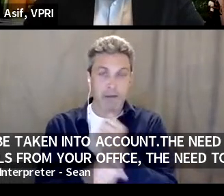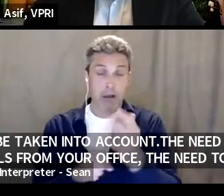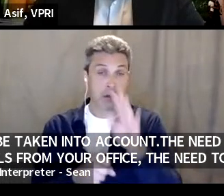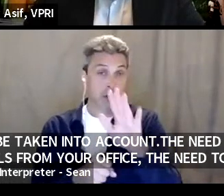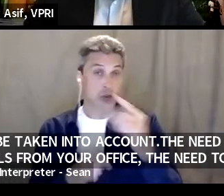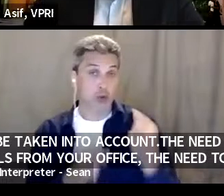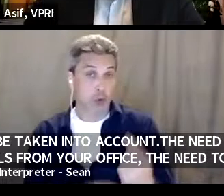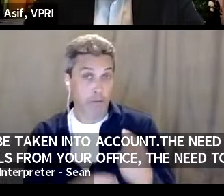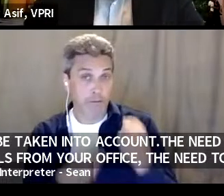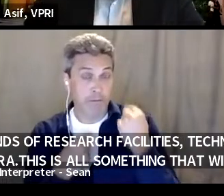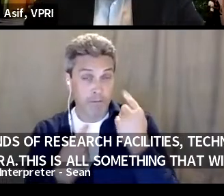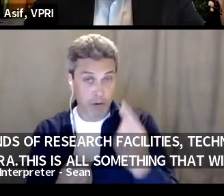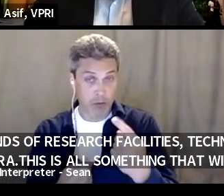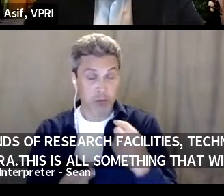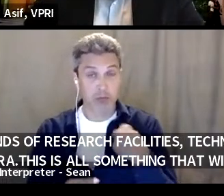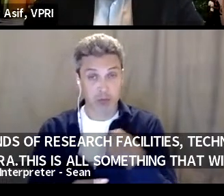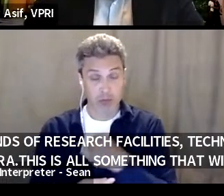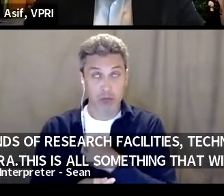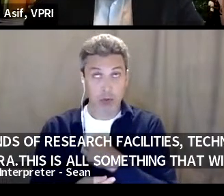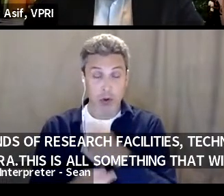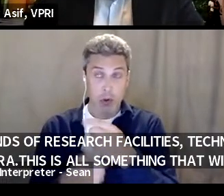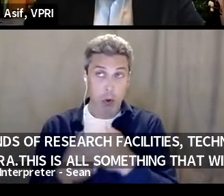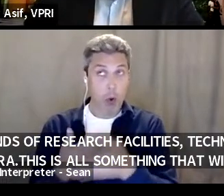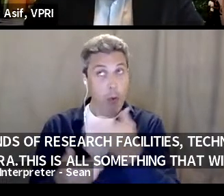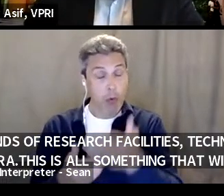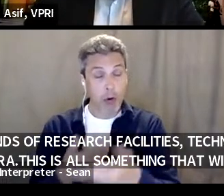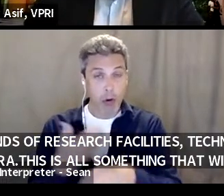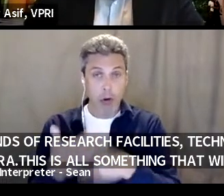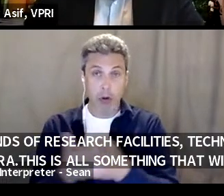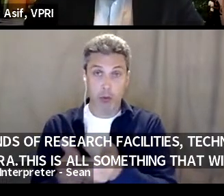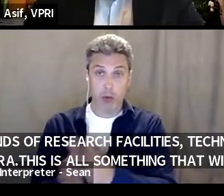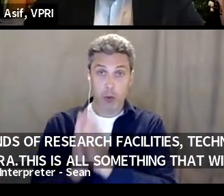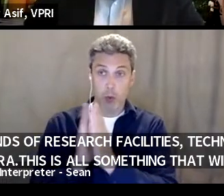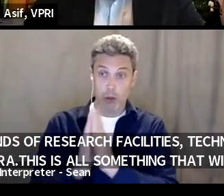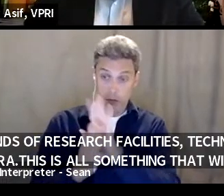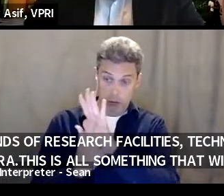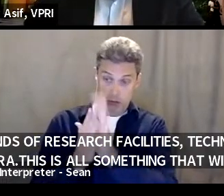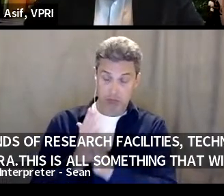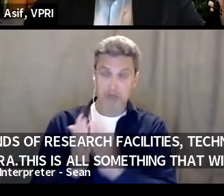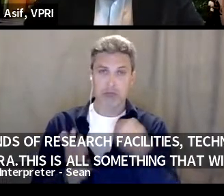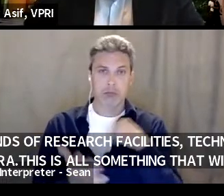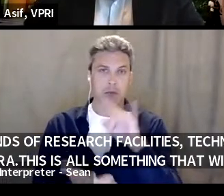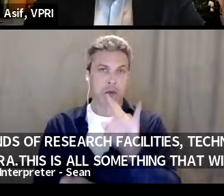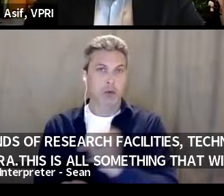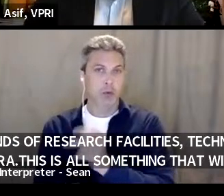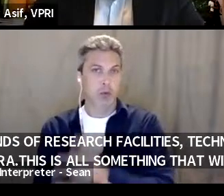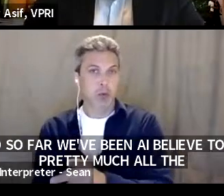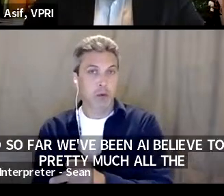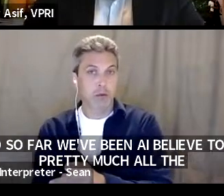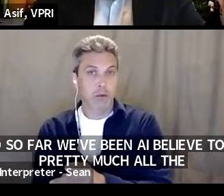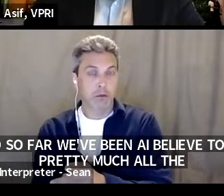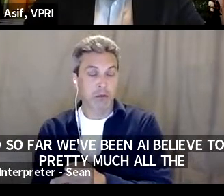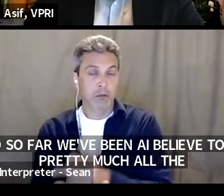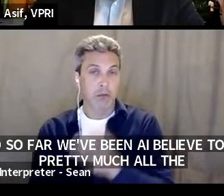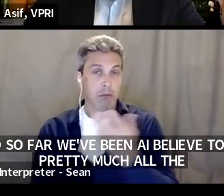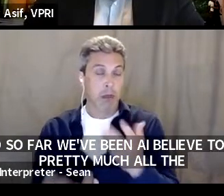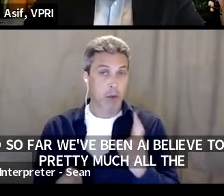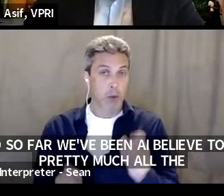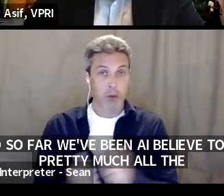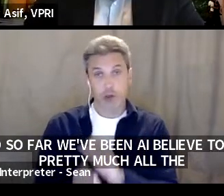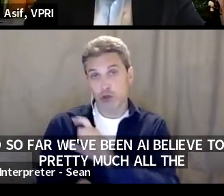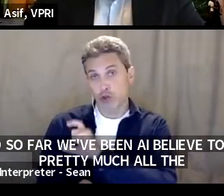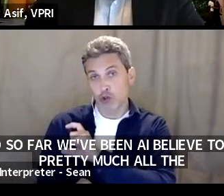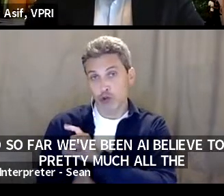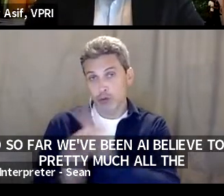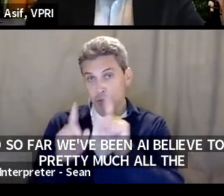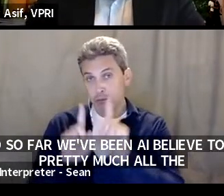to accommodate pretty much all the requests. It may take a bit of time. We may need security to help give you access to a building. We may